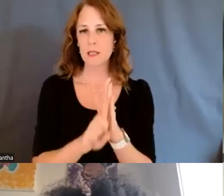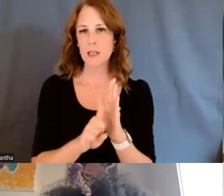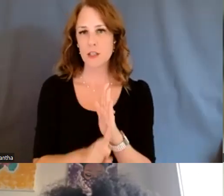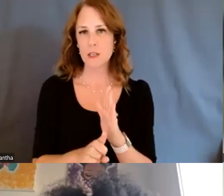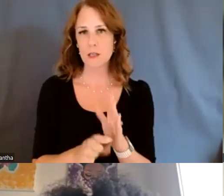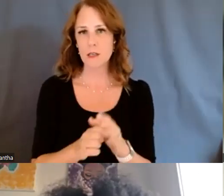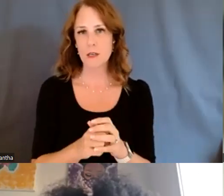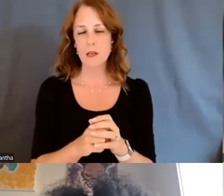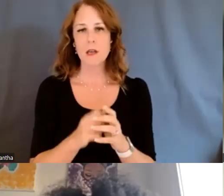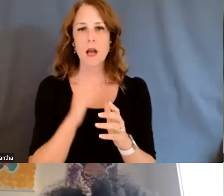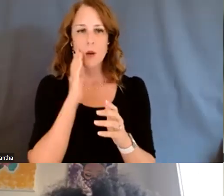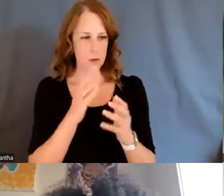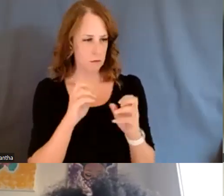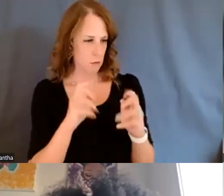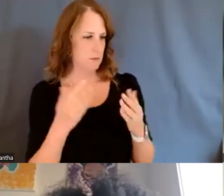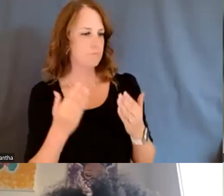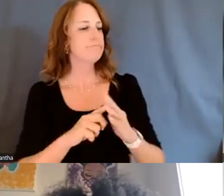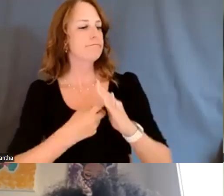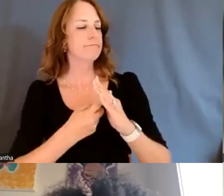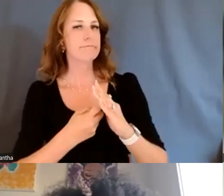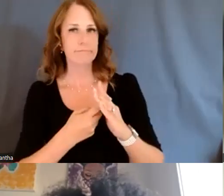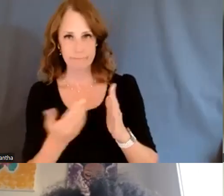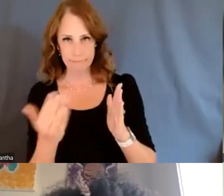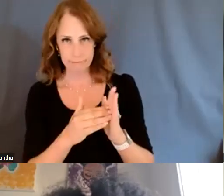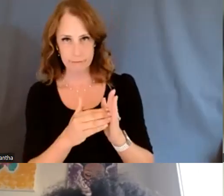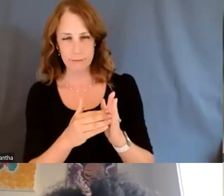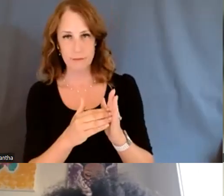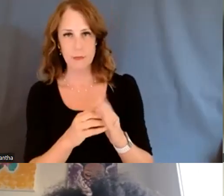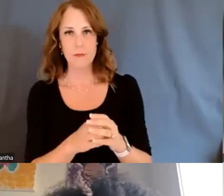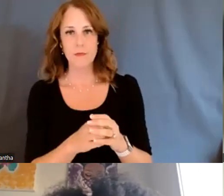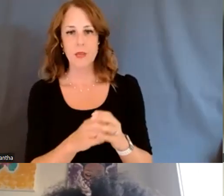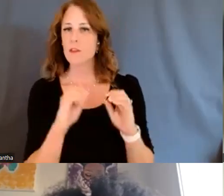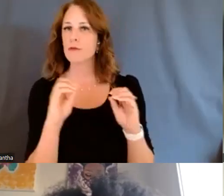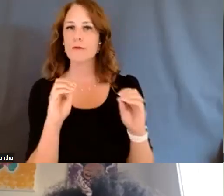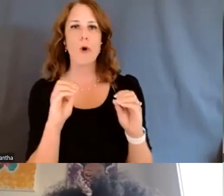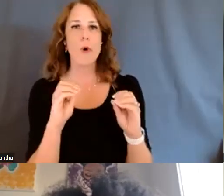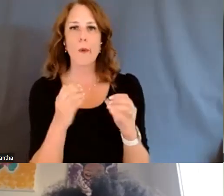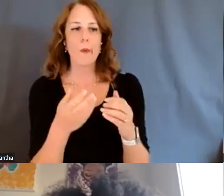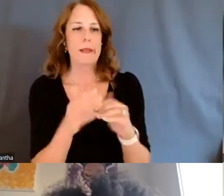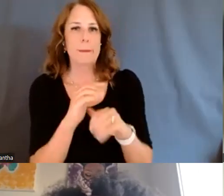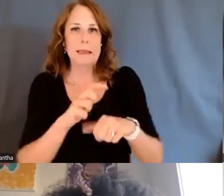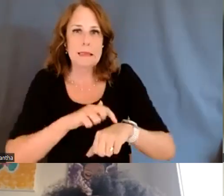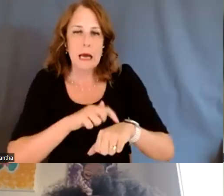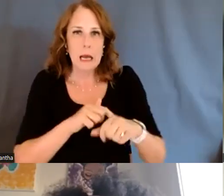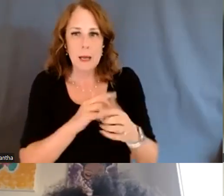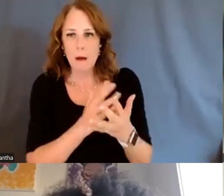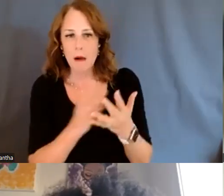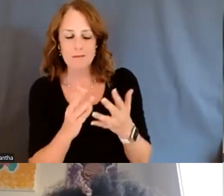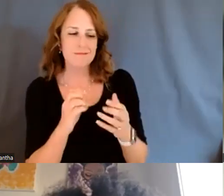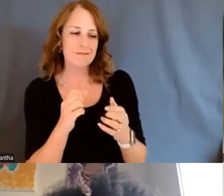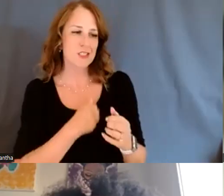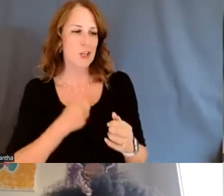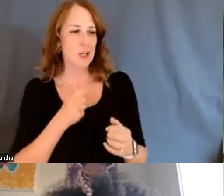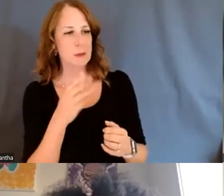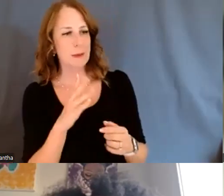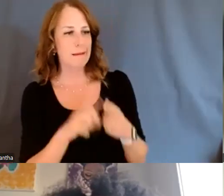up where we left off. There isn't a statute of limitations for our cases. So if they want to